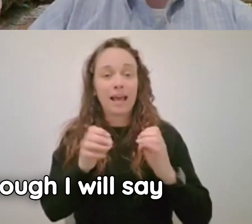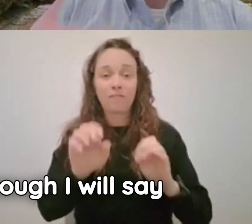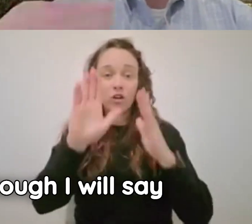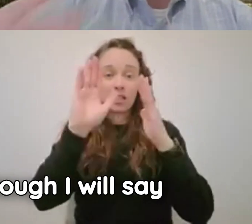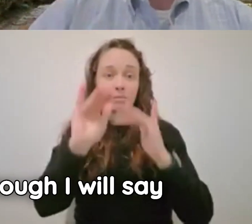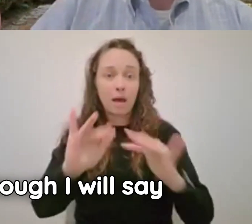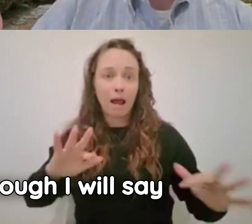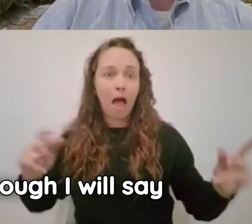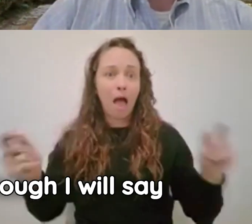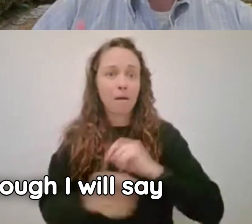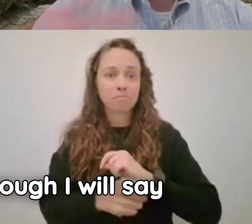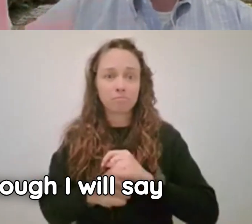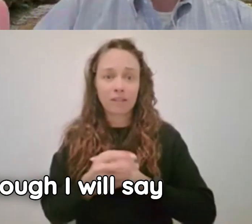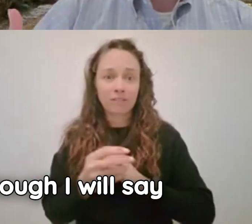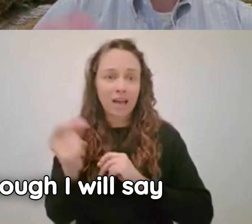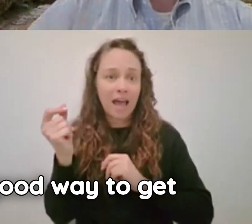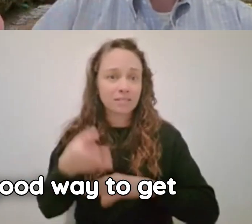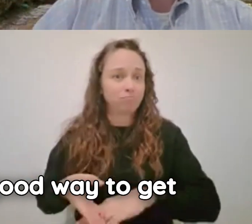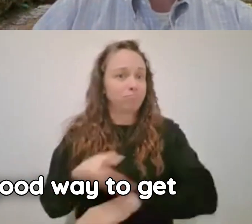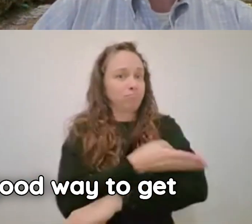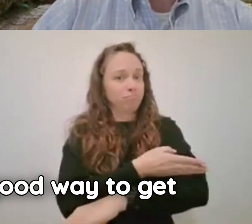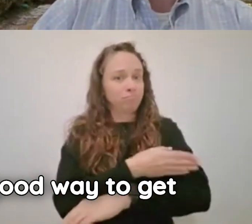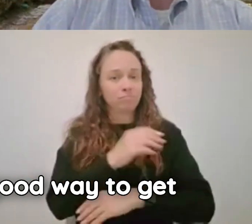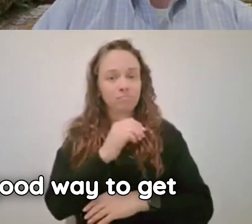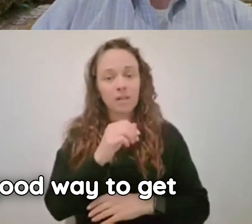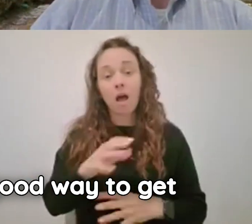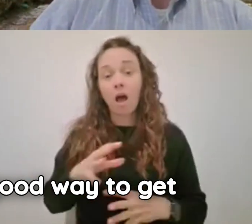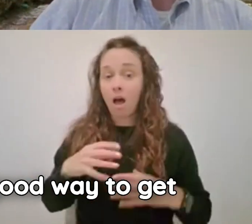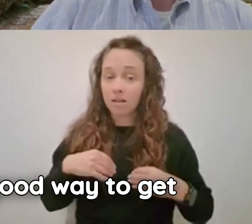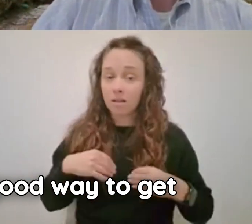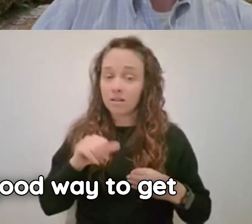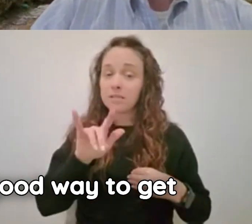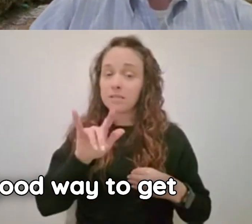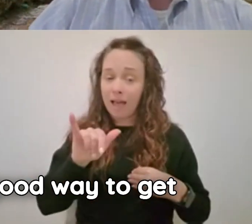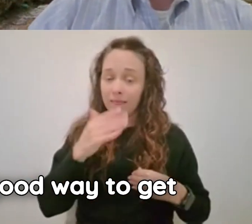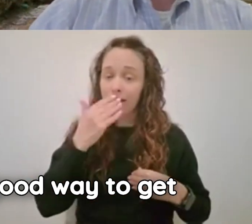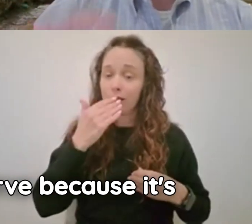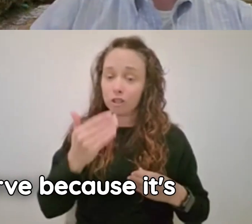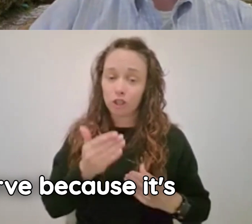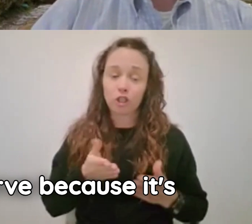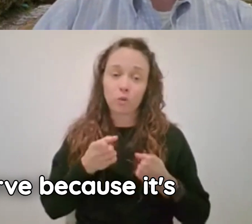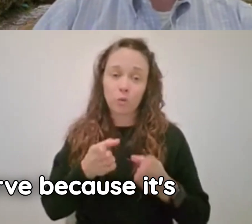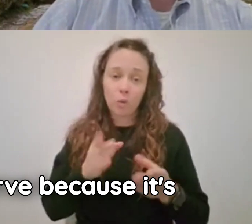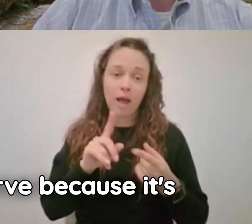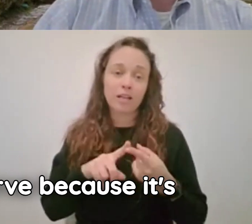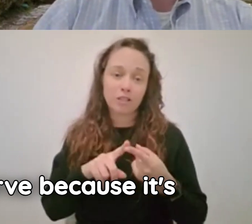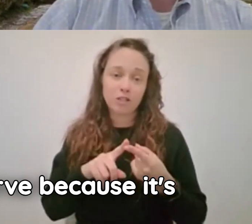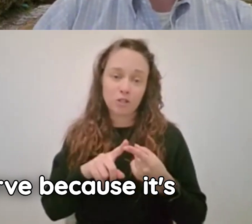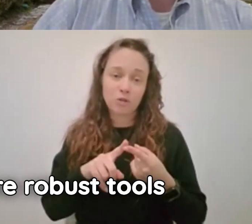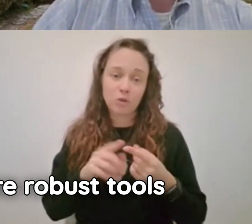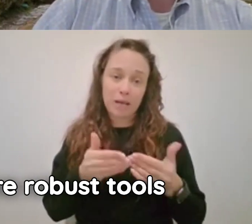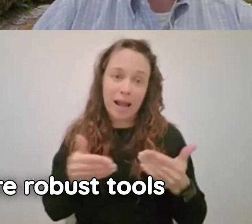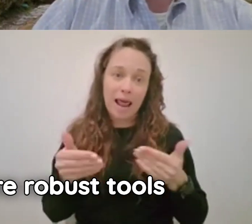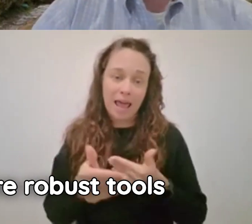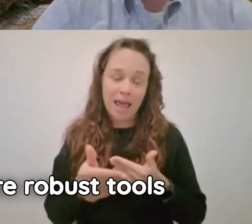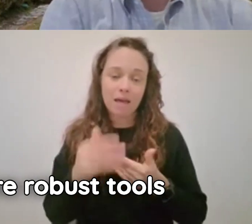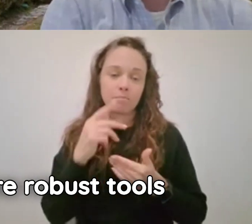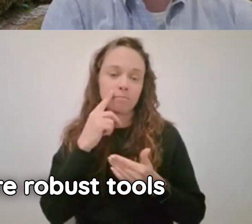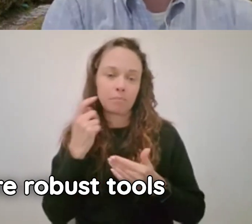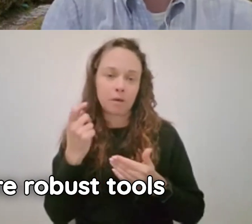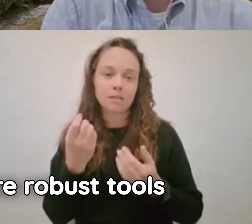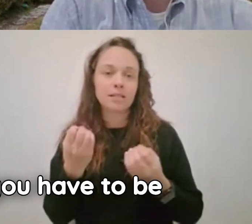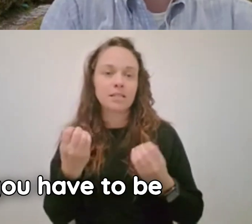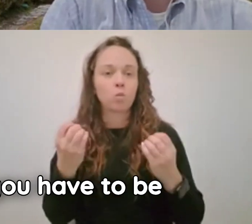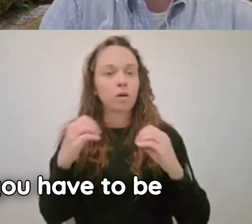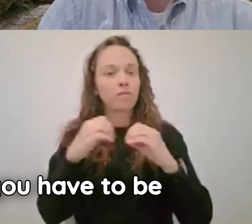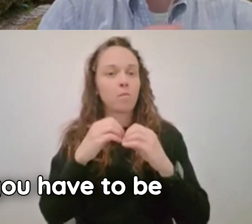huge gains really quickly. Although I will say adopting Ally is a really good way to get yourself ahead of the curve, because it's probably one of the more